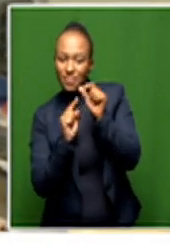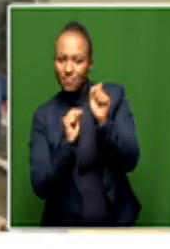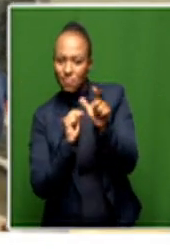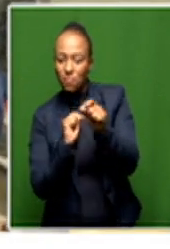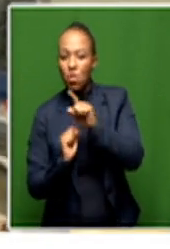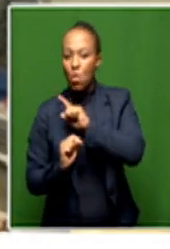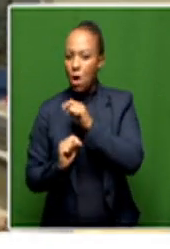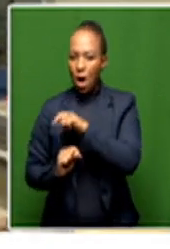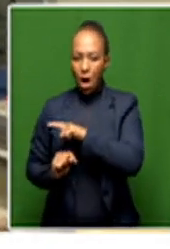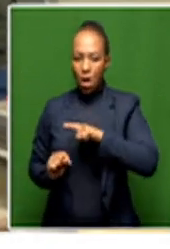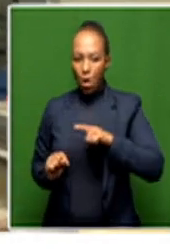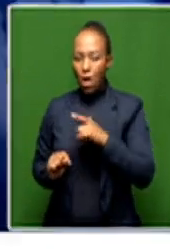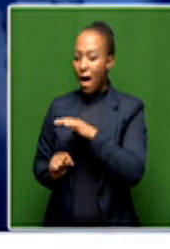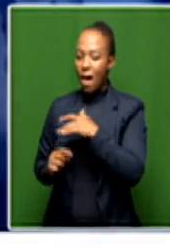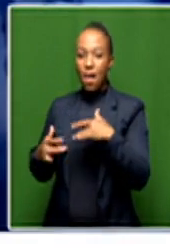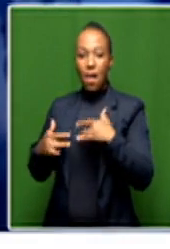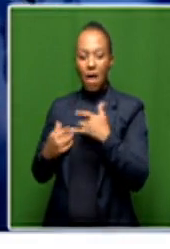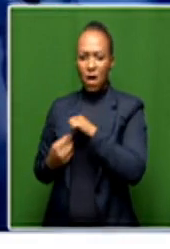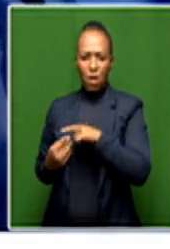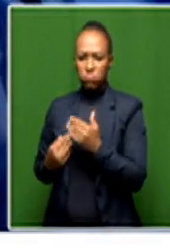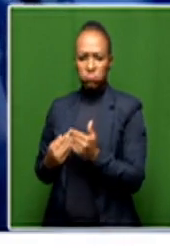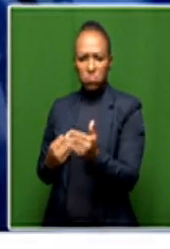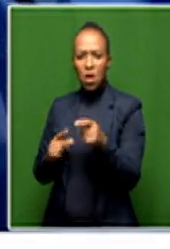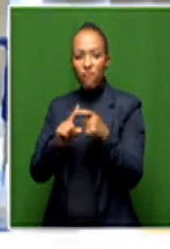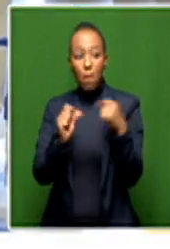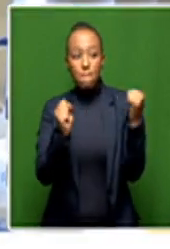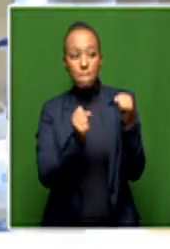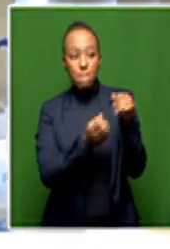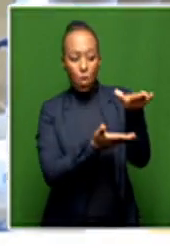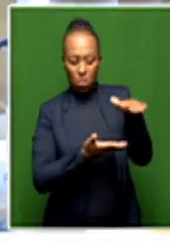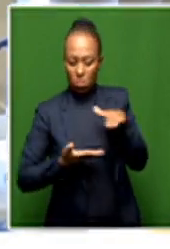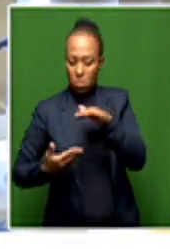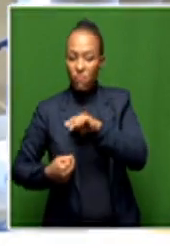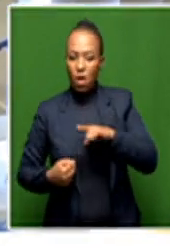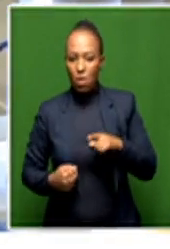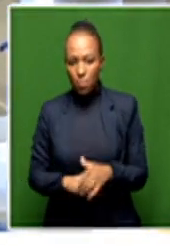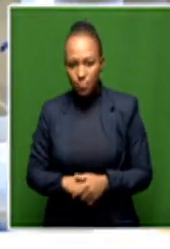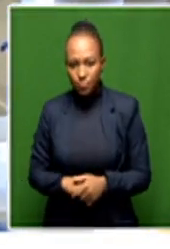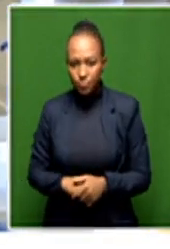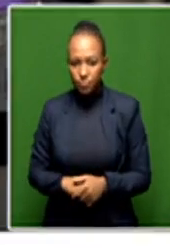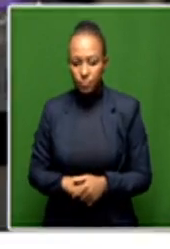the kind of shelf life of that vaccine out of the storage temperature?